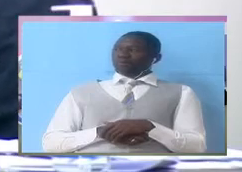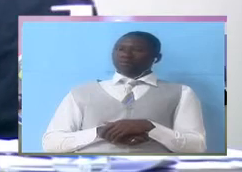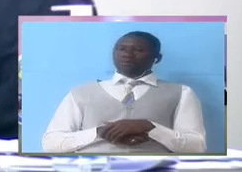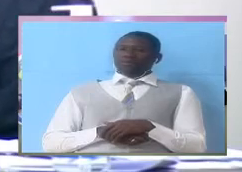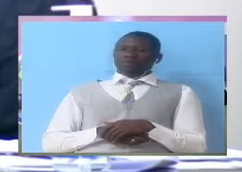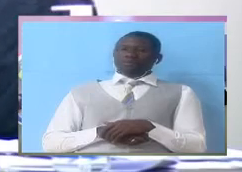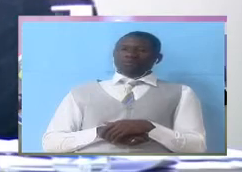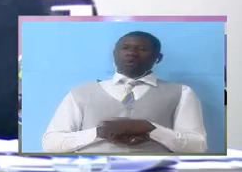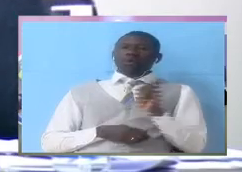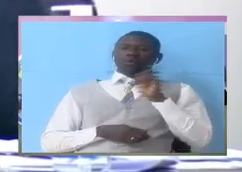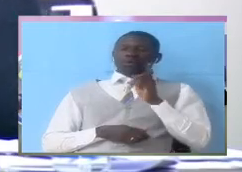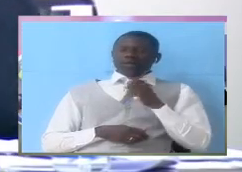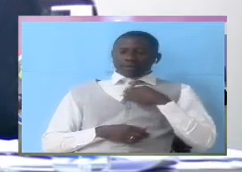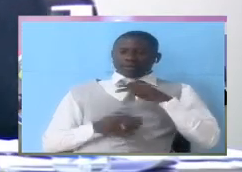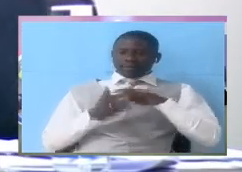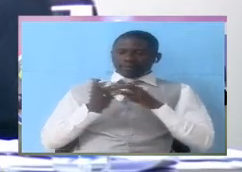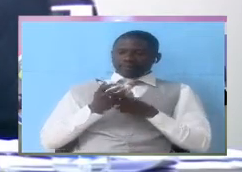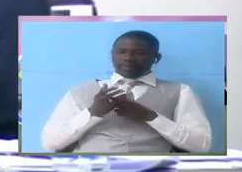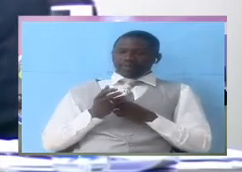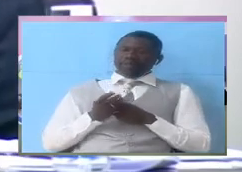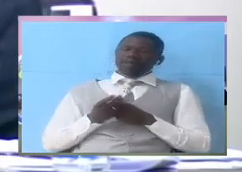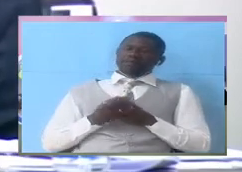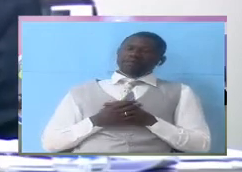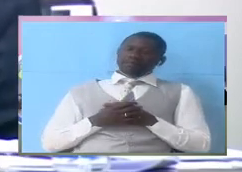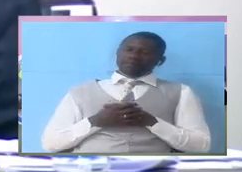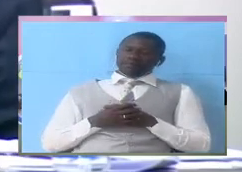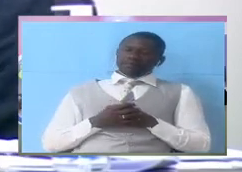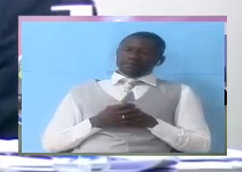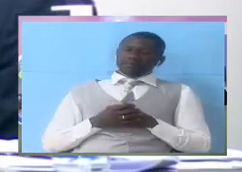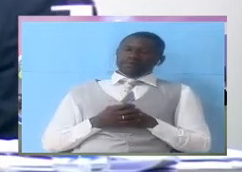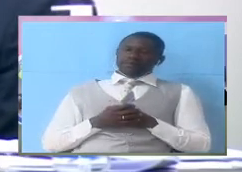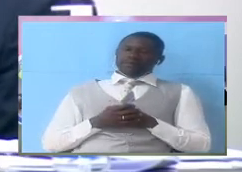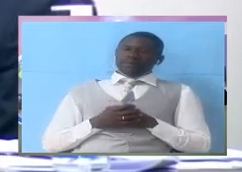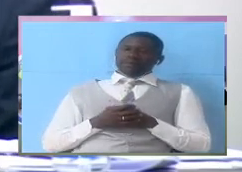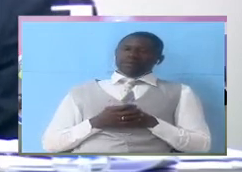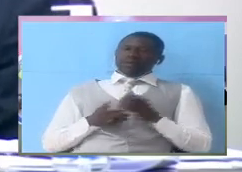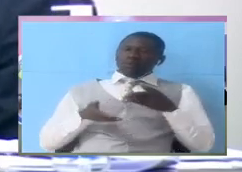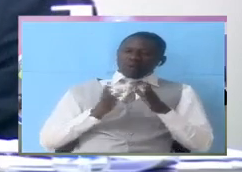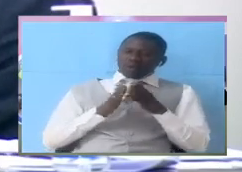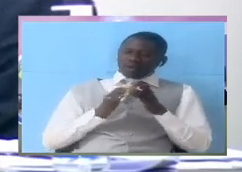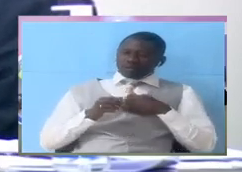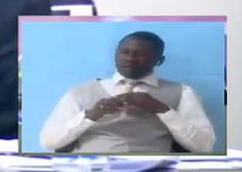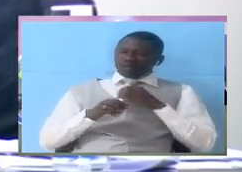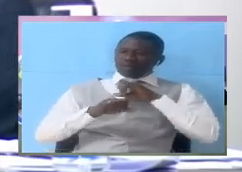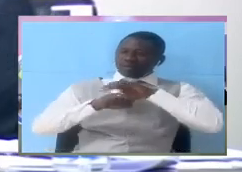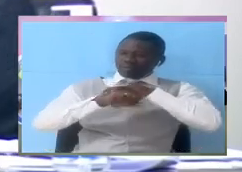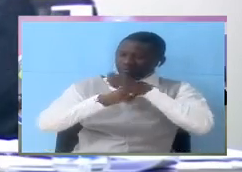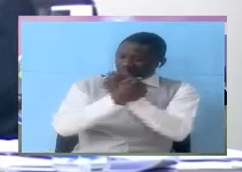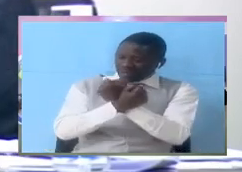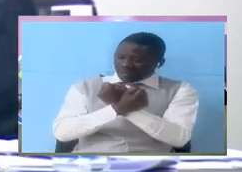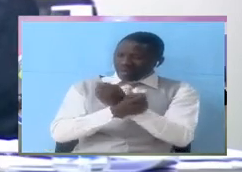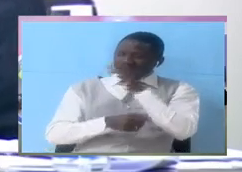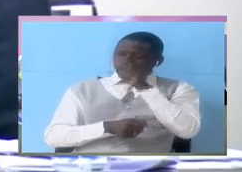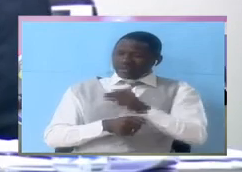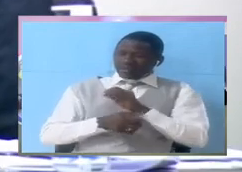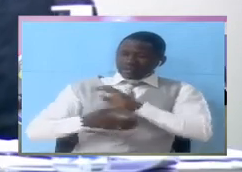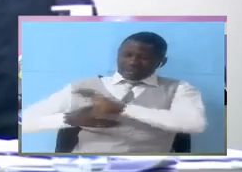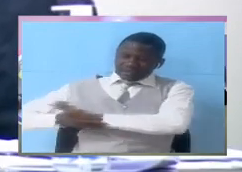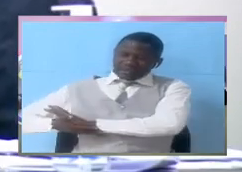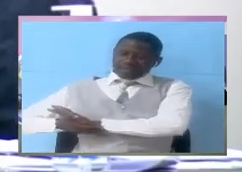What that meant was, chobaregi pur japanit denchako